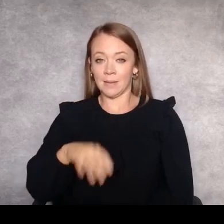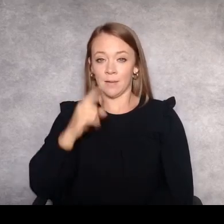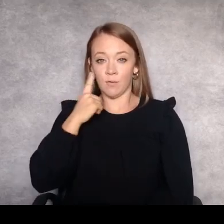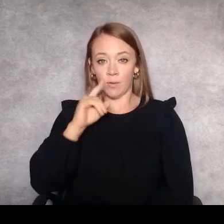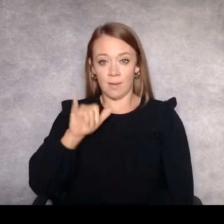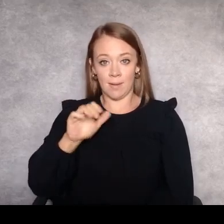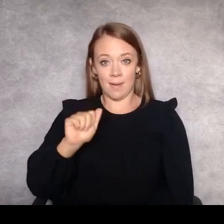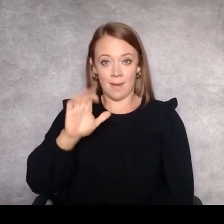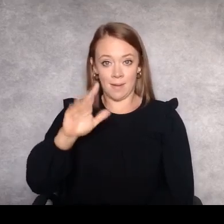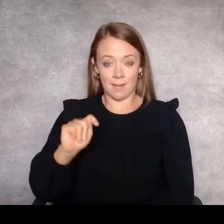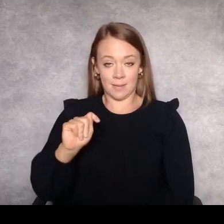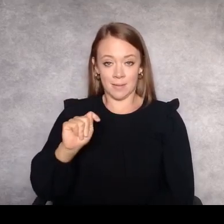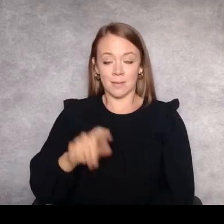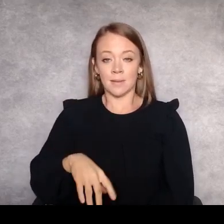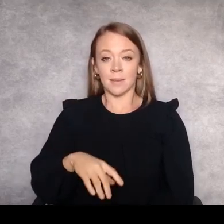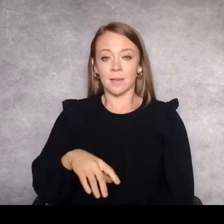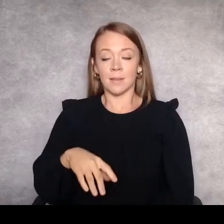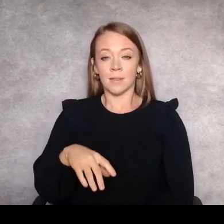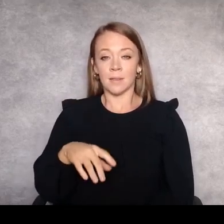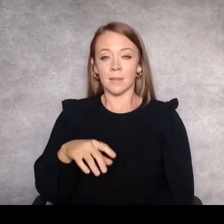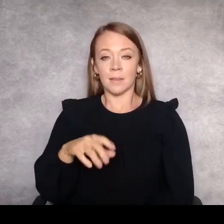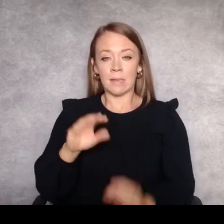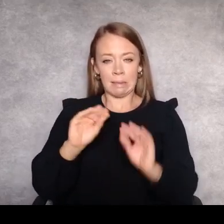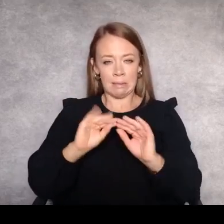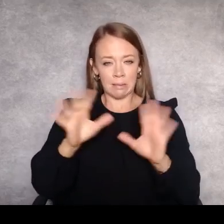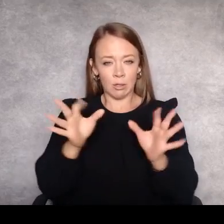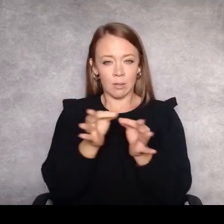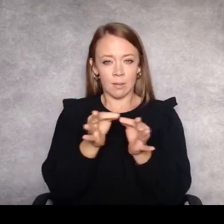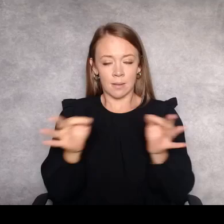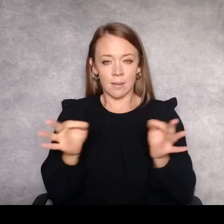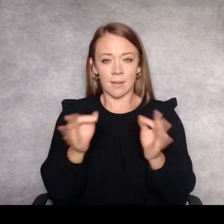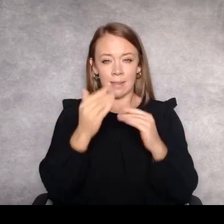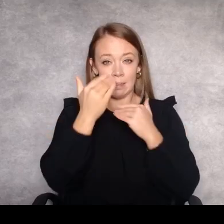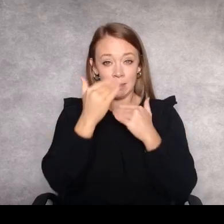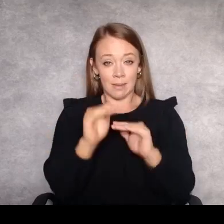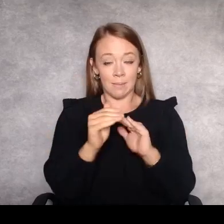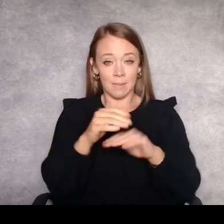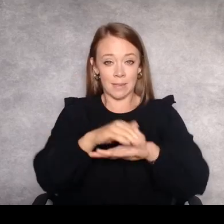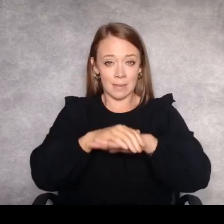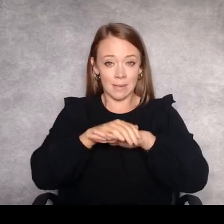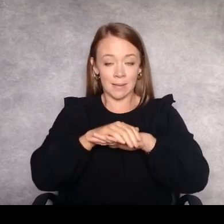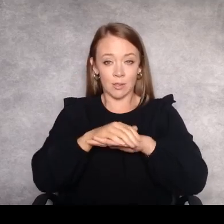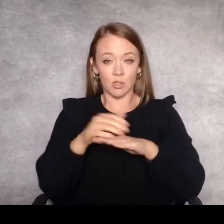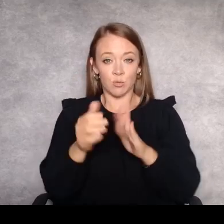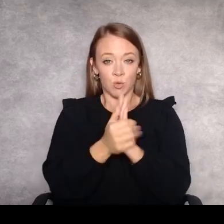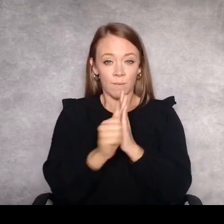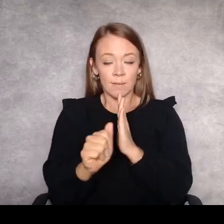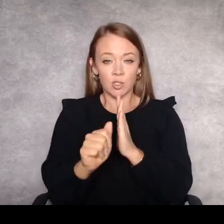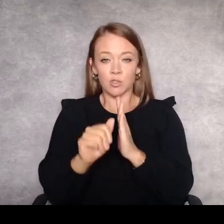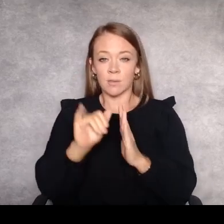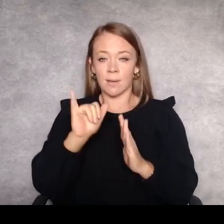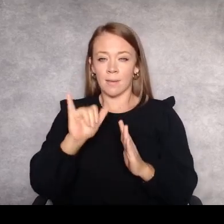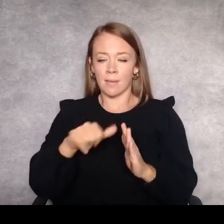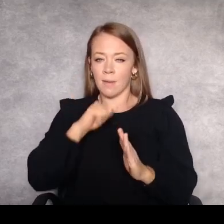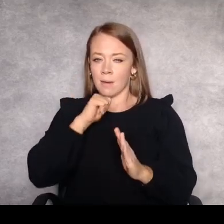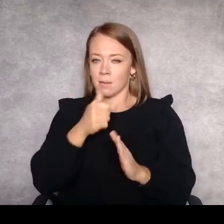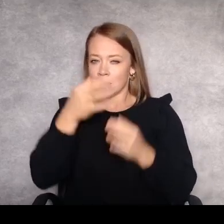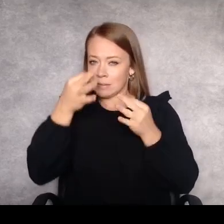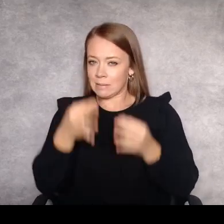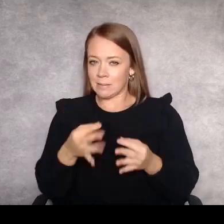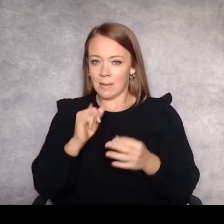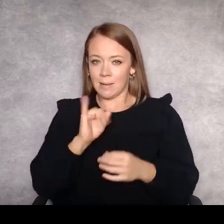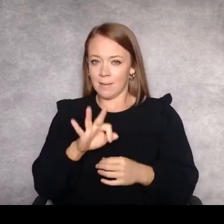B5C of the Act, clearly states that limited English proficiency cannot be the basis